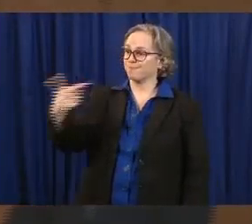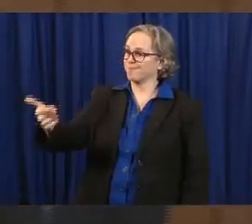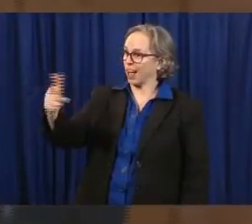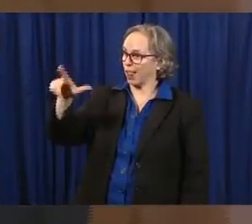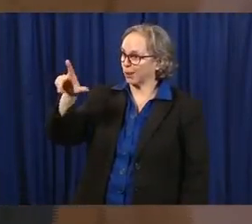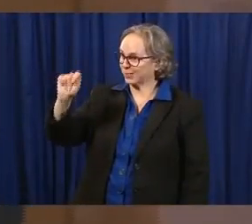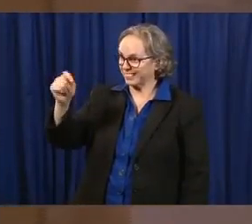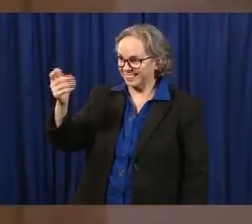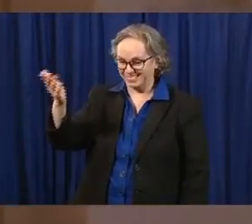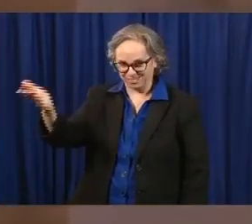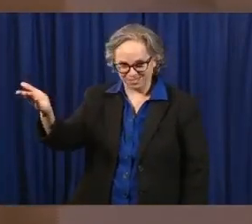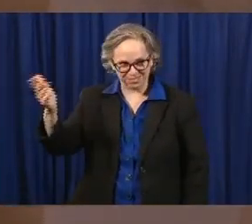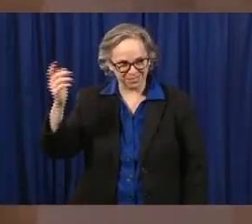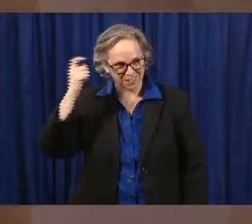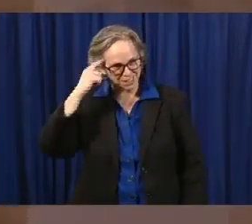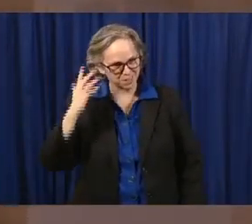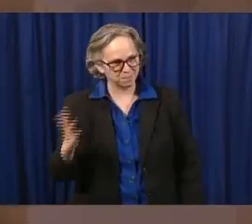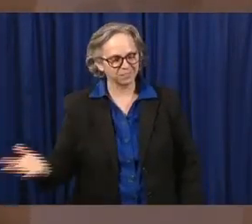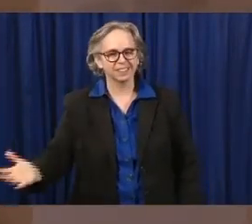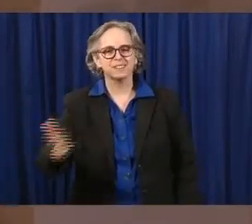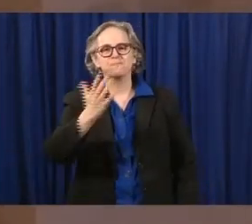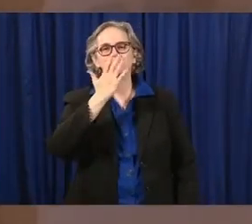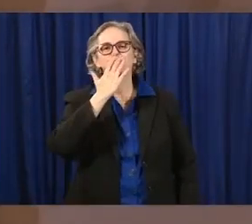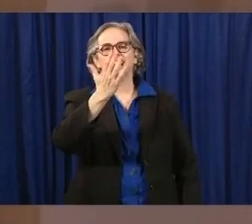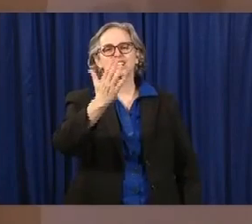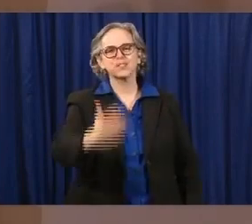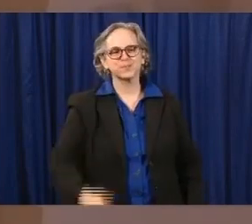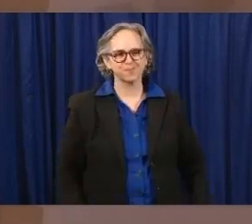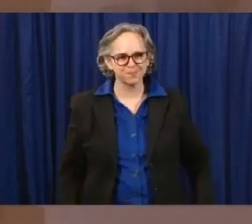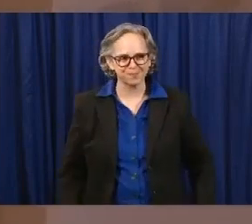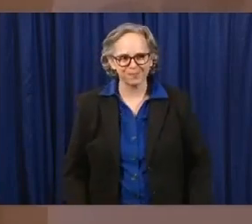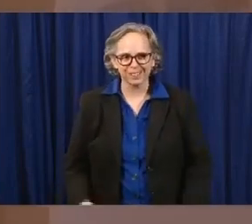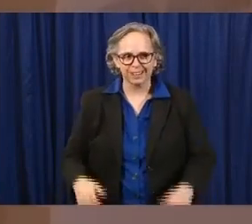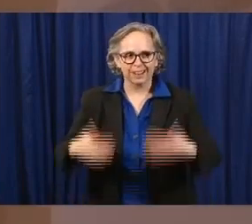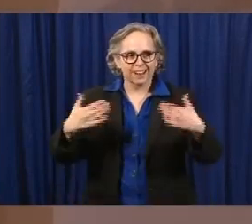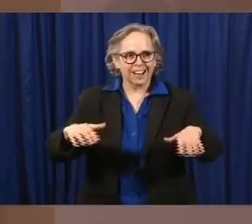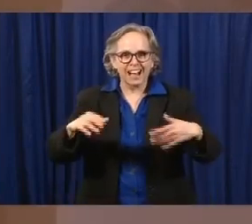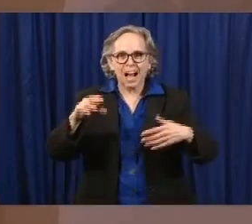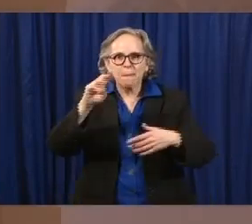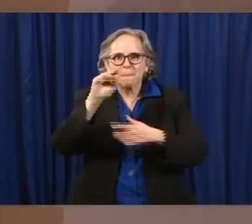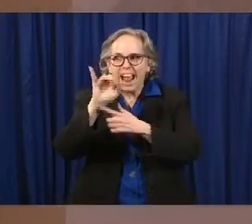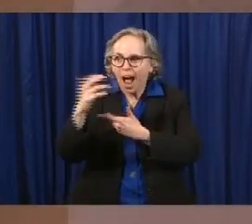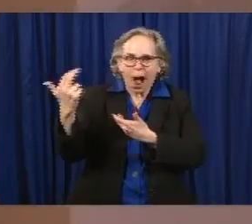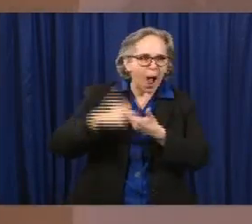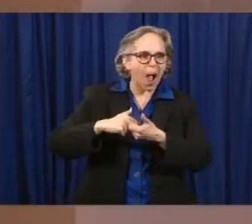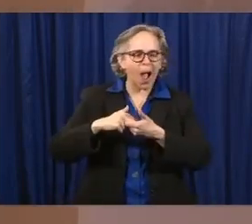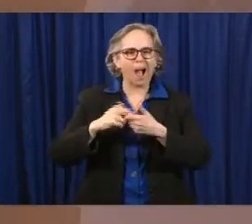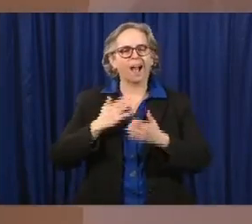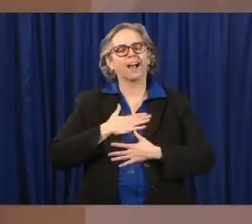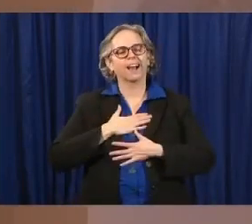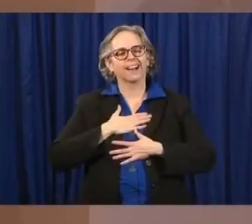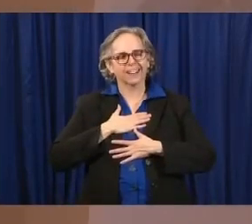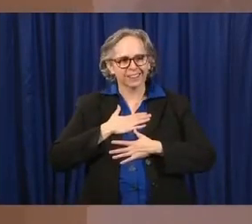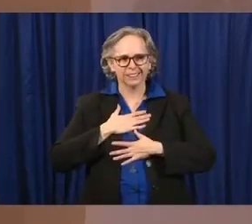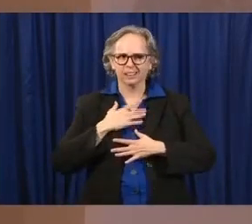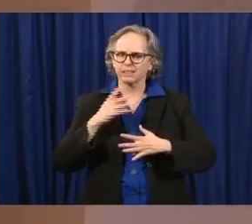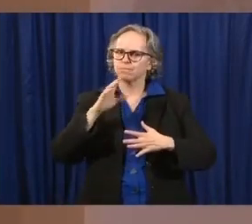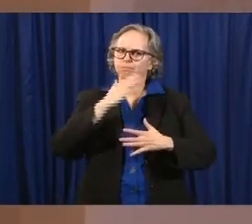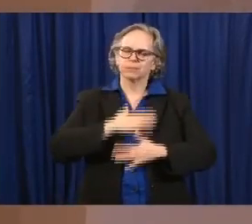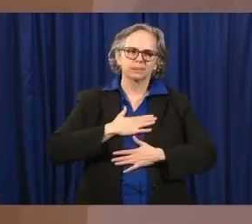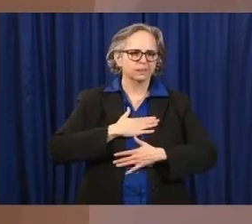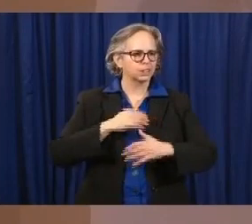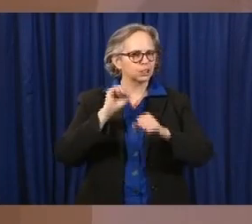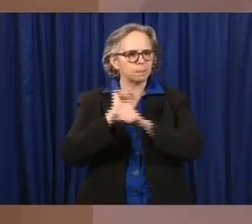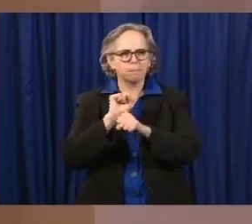Thank you very much, Governor, and it's great to have the mayor with us. We really appreciate the support that we've had from all the local officials